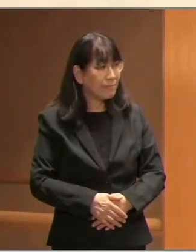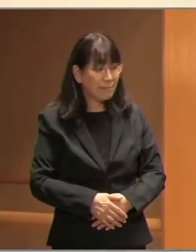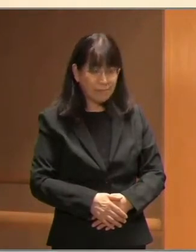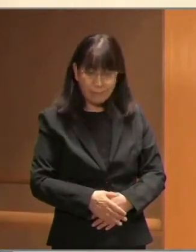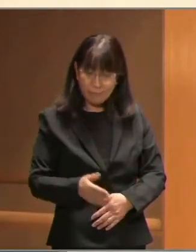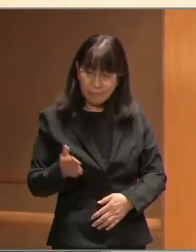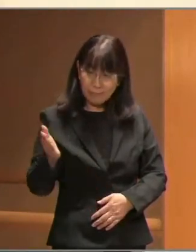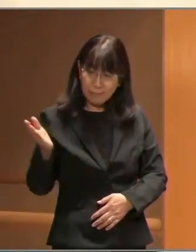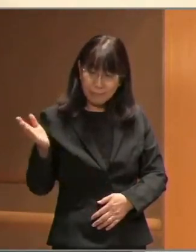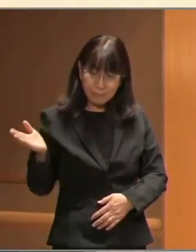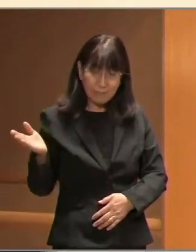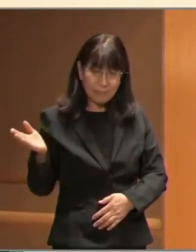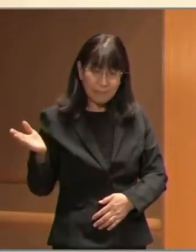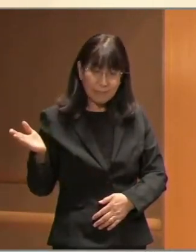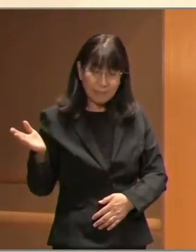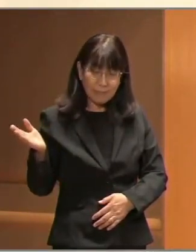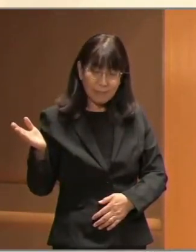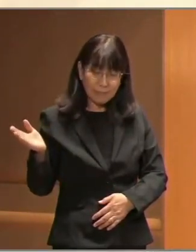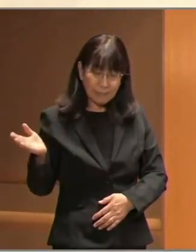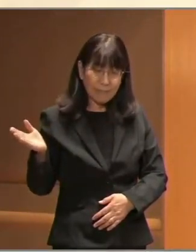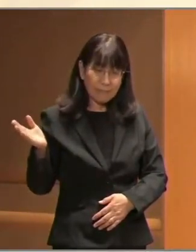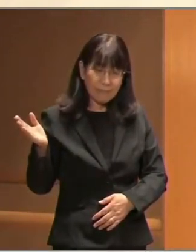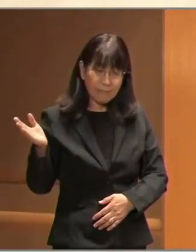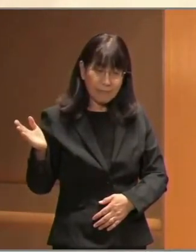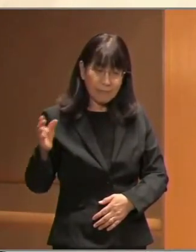Here and here.